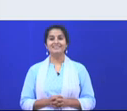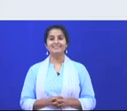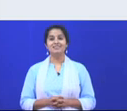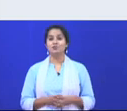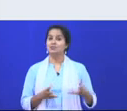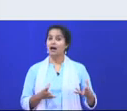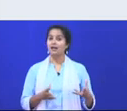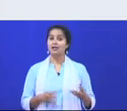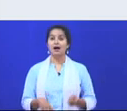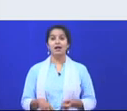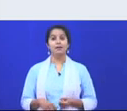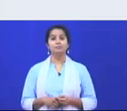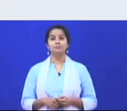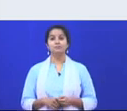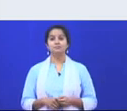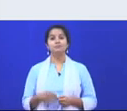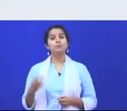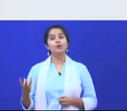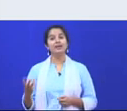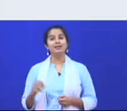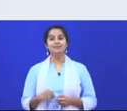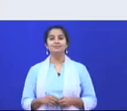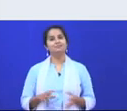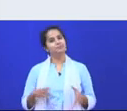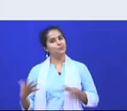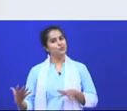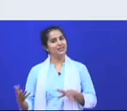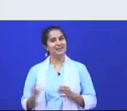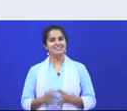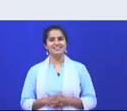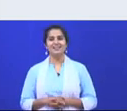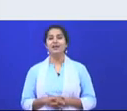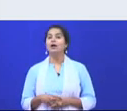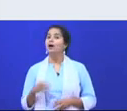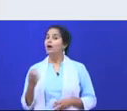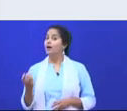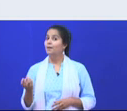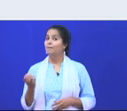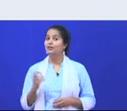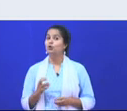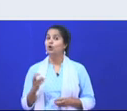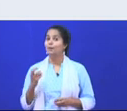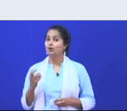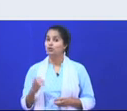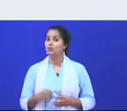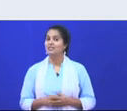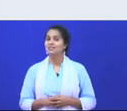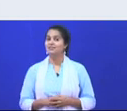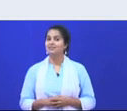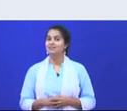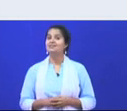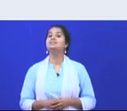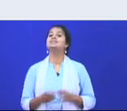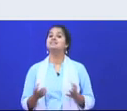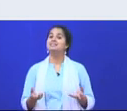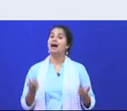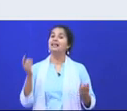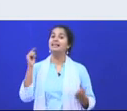Try. So, sthalikayam, puri, purika asti, madhuram or sweet.